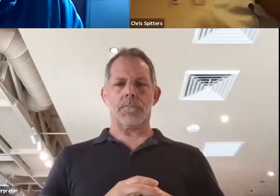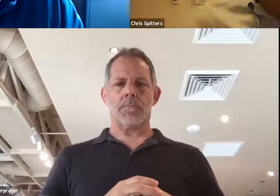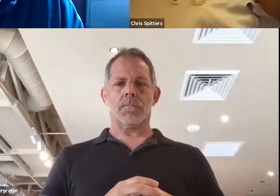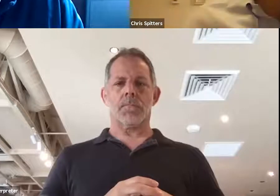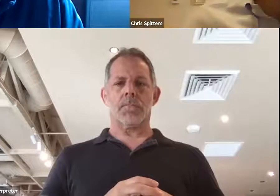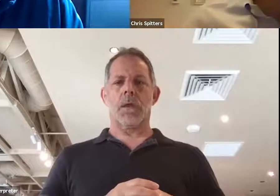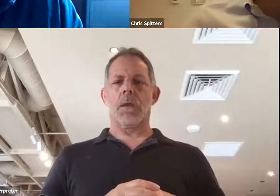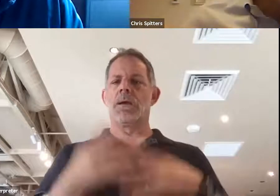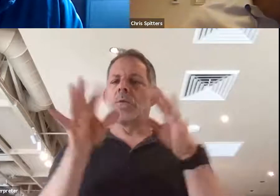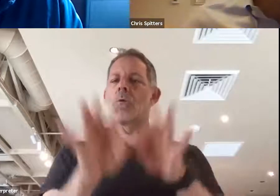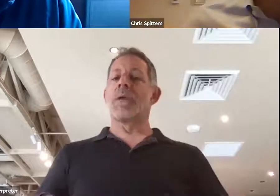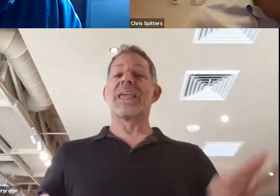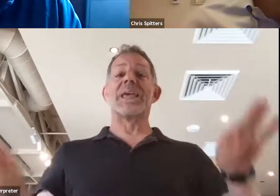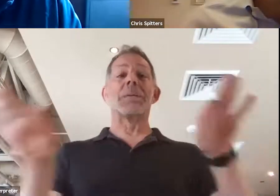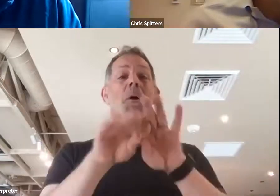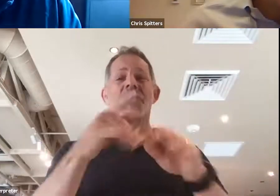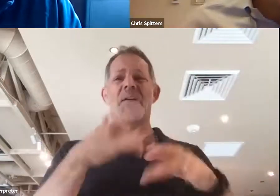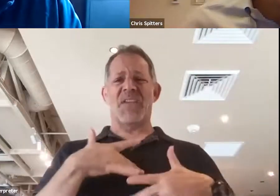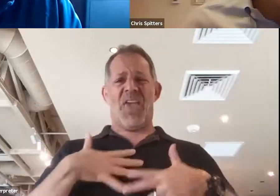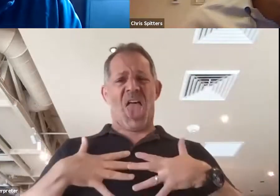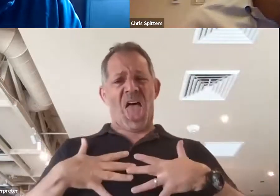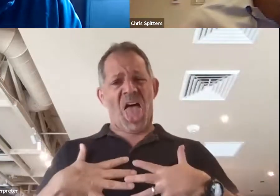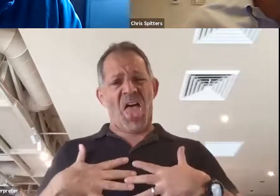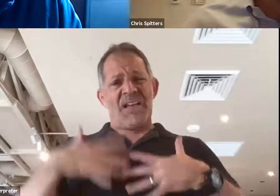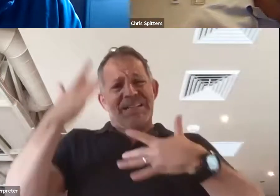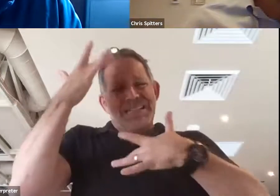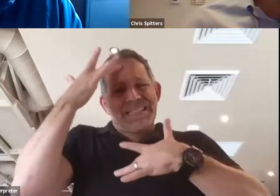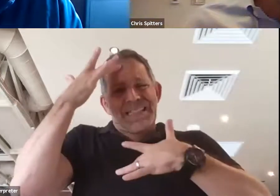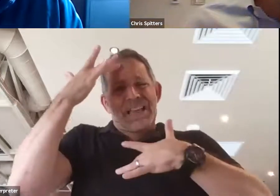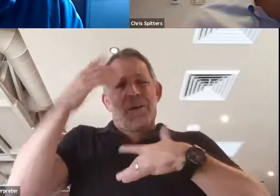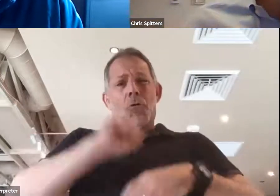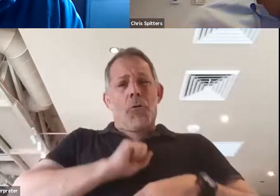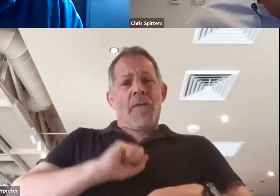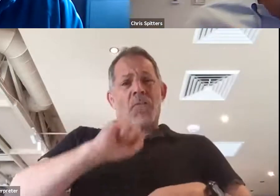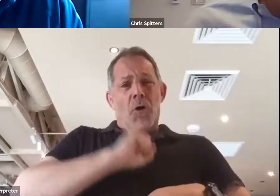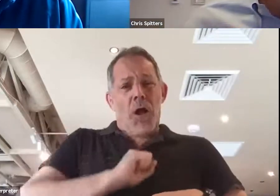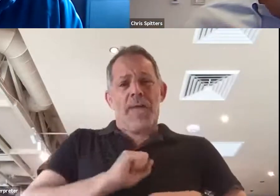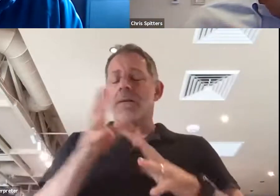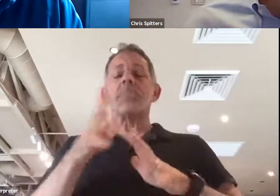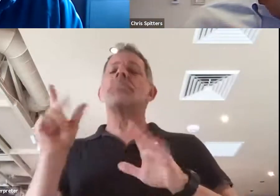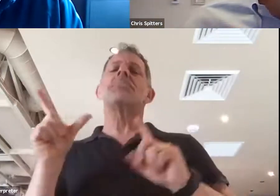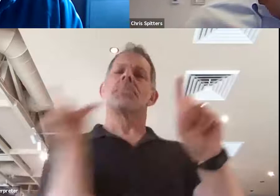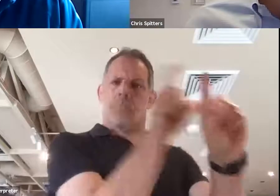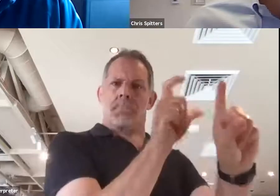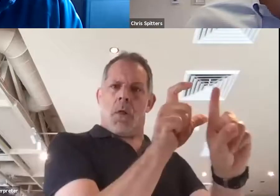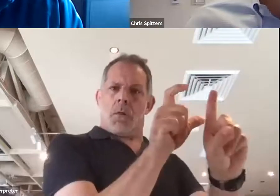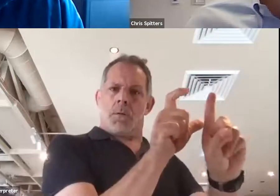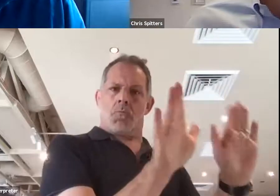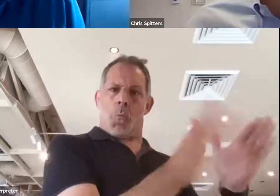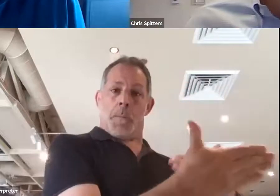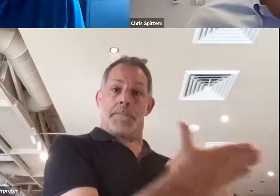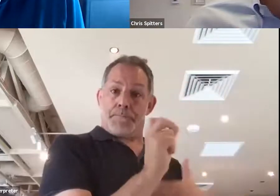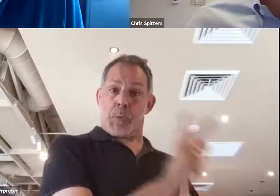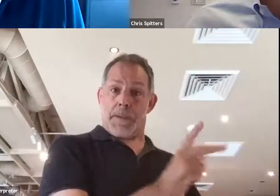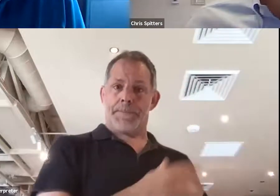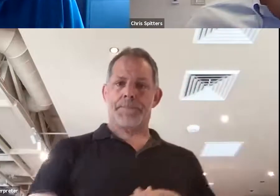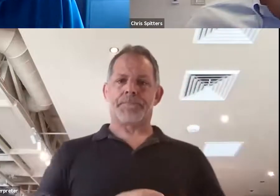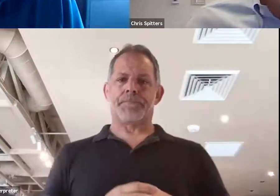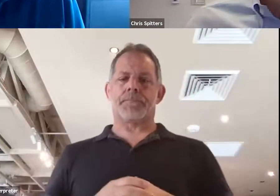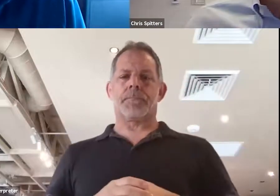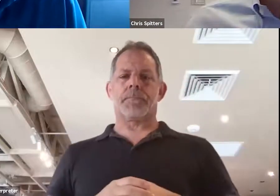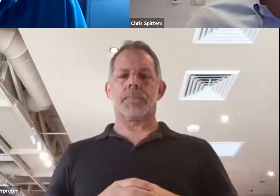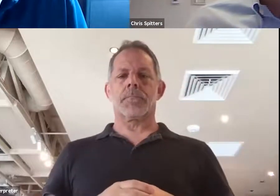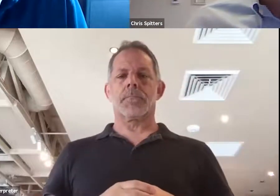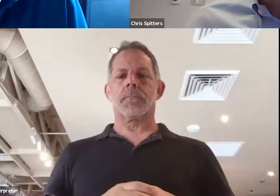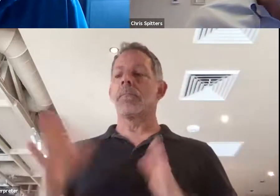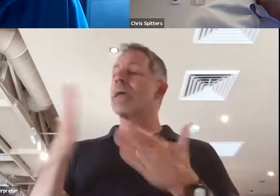and pause and turn it back over to Executive Summers. Thank you, Doctor. Do we have any questions